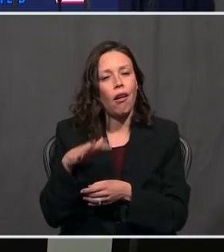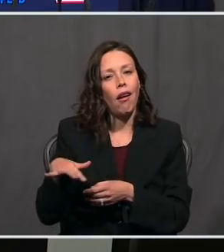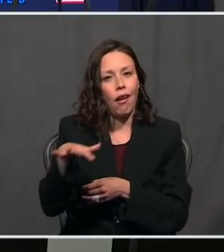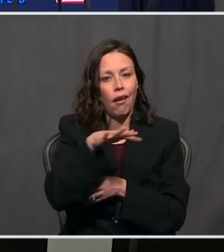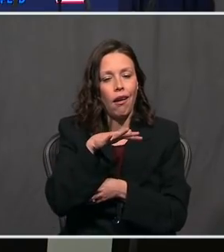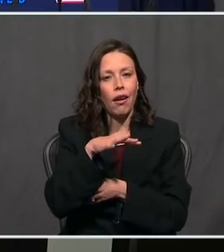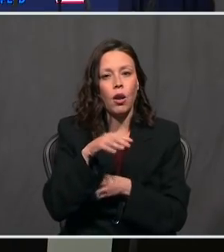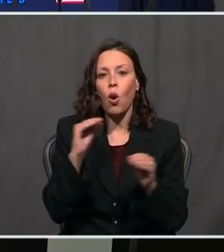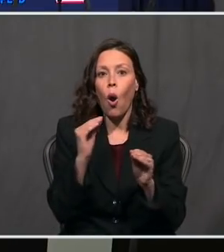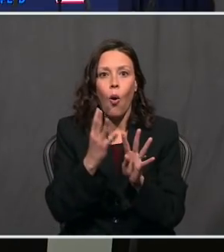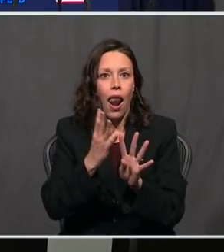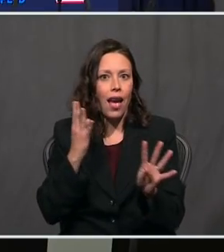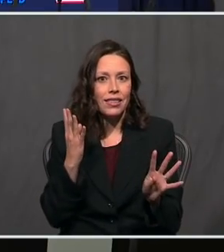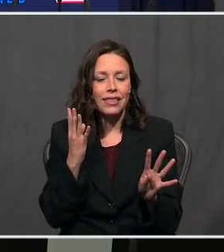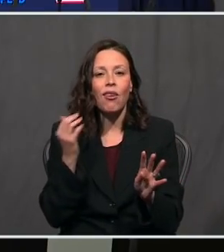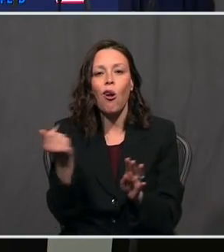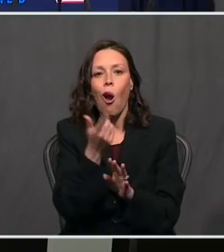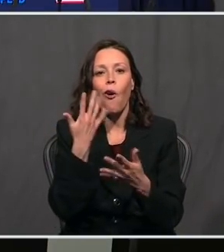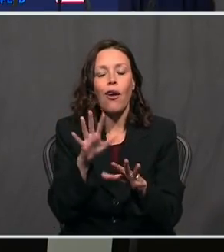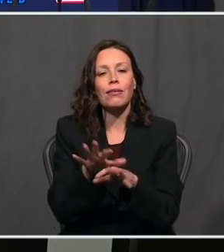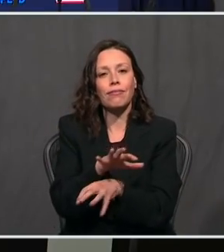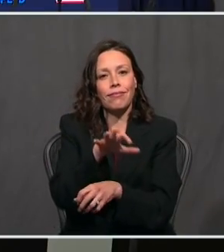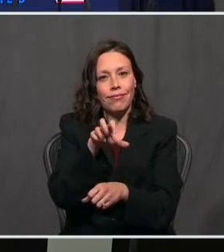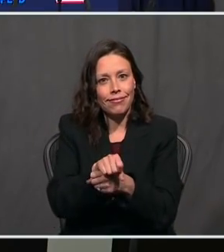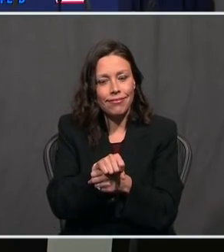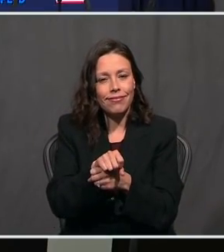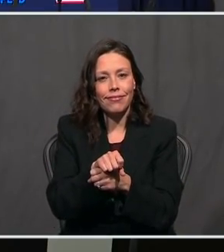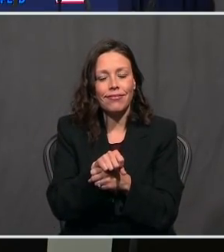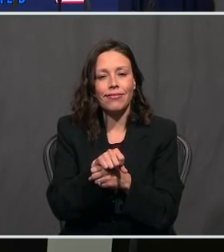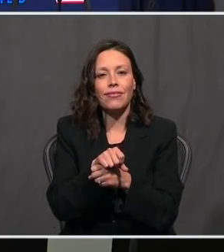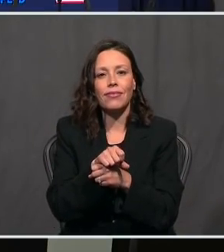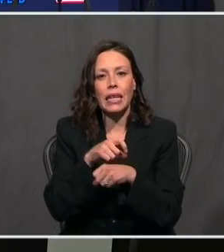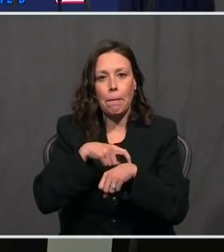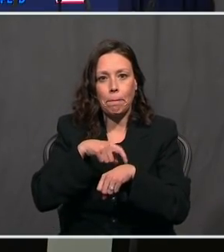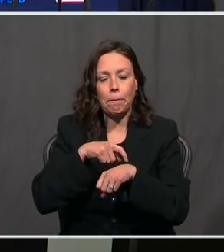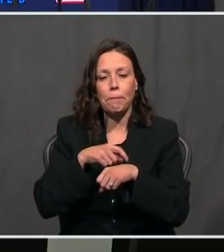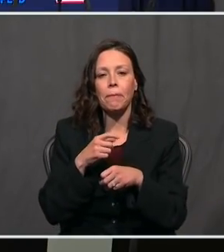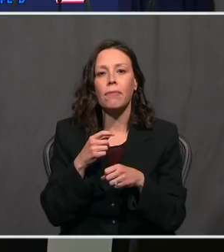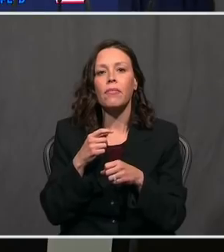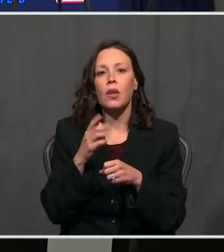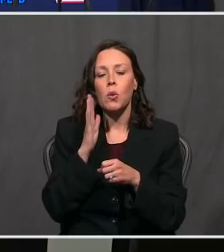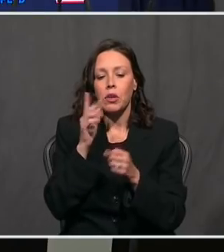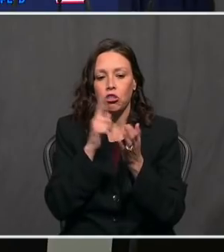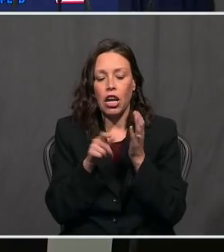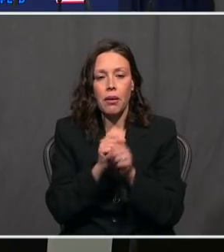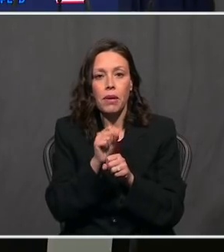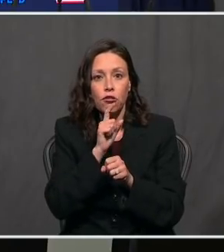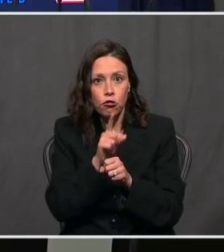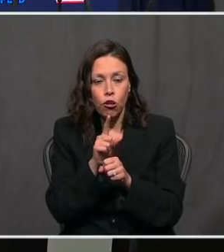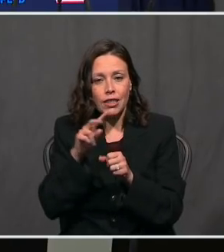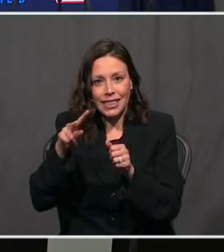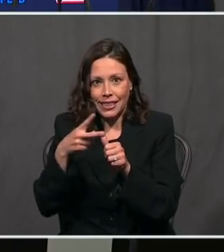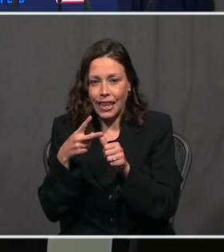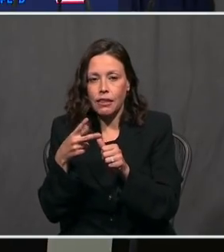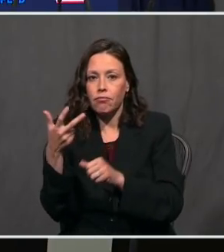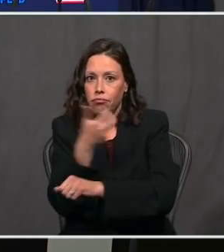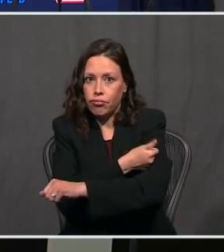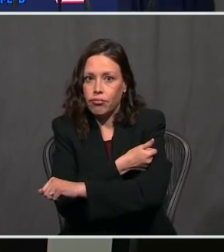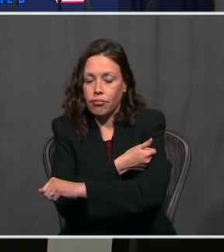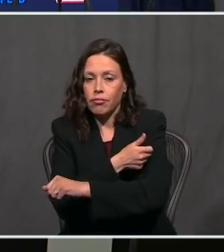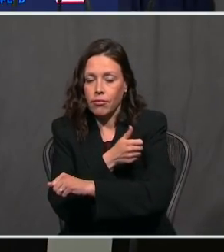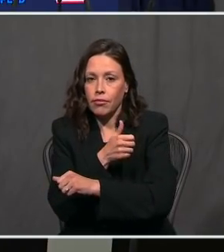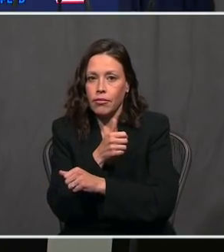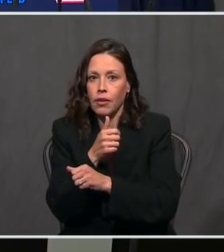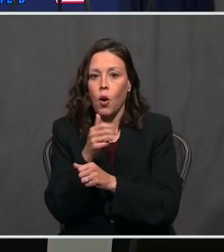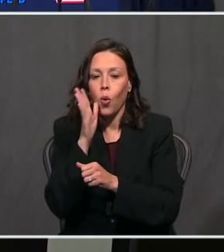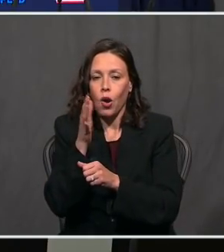not going to be lines because everyone will be by appointment. There's a lot of follow-up to ensure they get the second dose, up to and